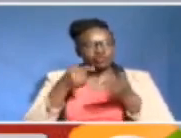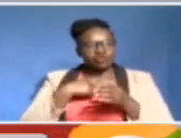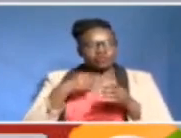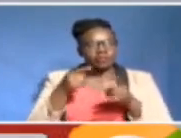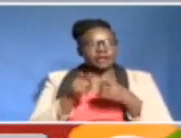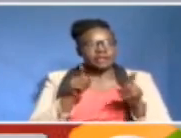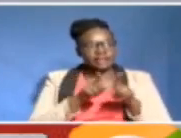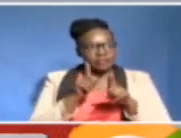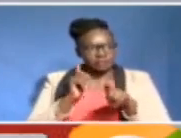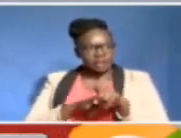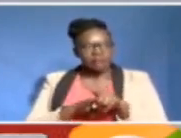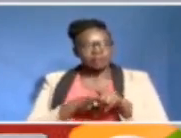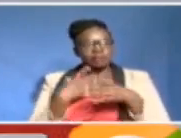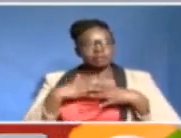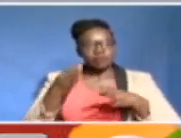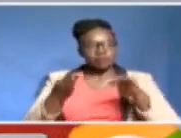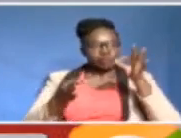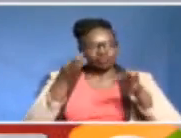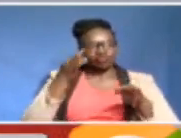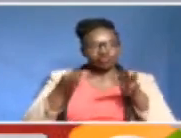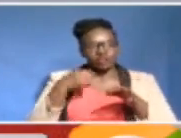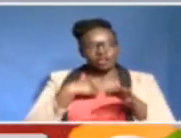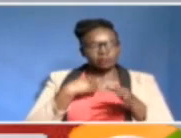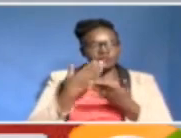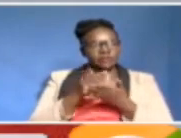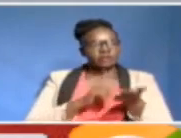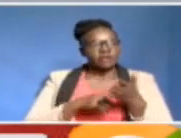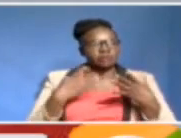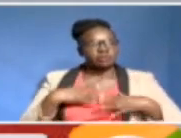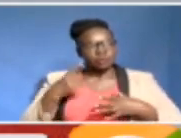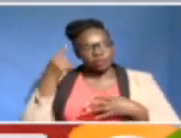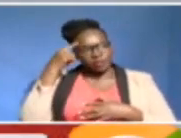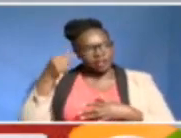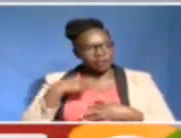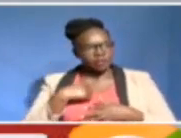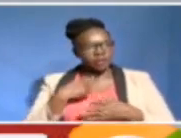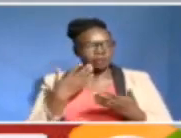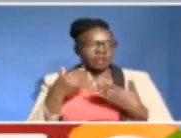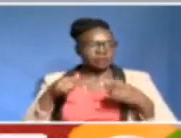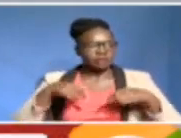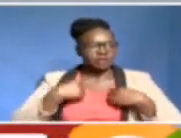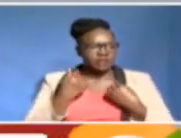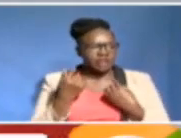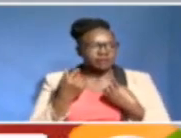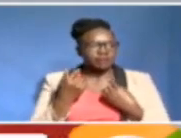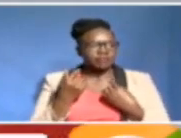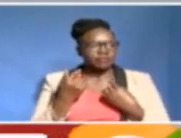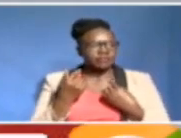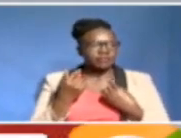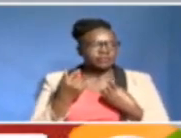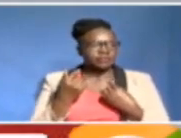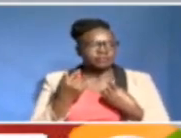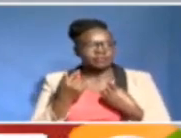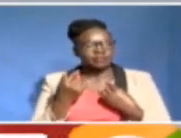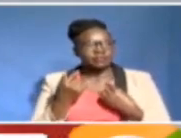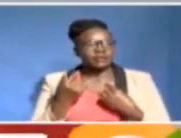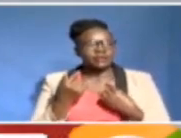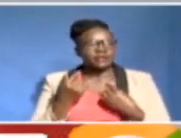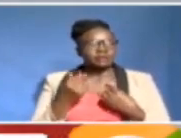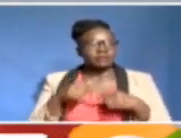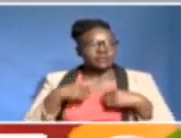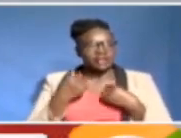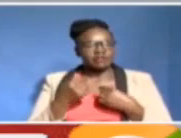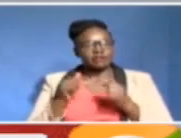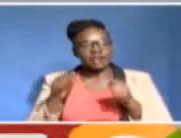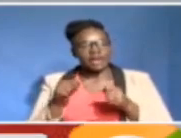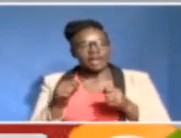I'd get being judged, because sometimes people look at me and think, oh, she's done her boobs, so she must be a stripper, or she's done her boobs, so she must be this. But you know, I don't let